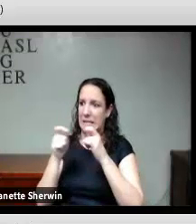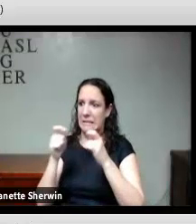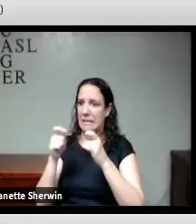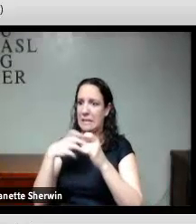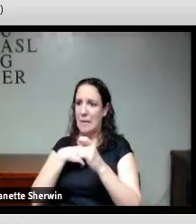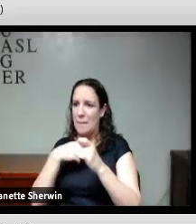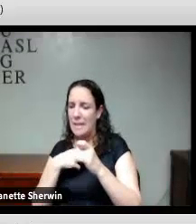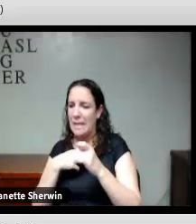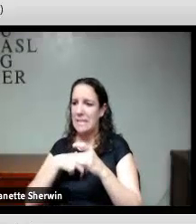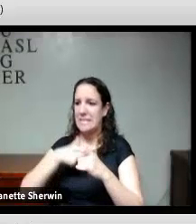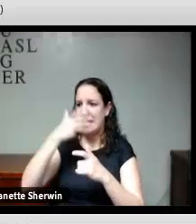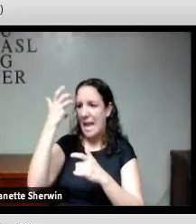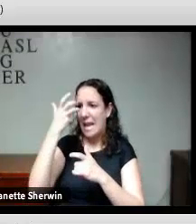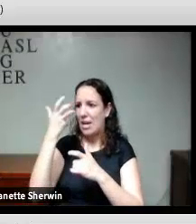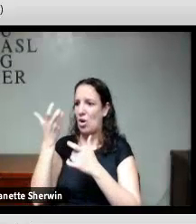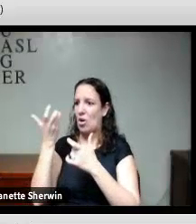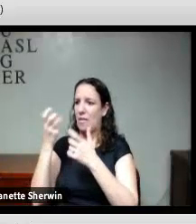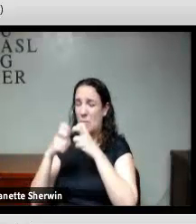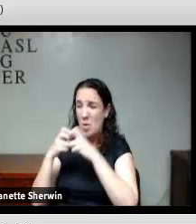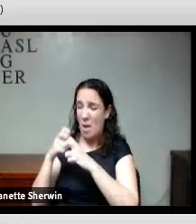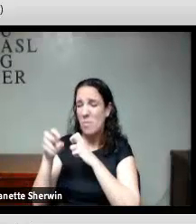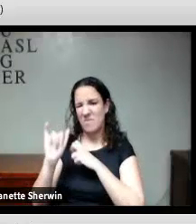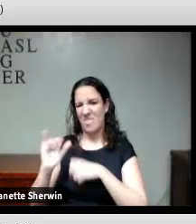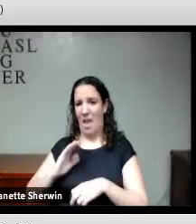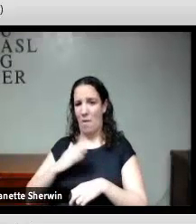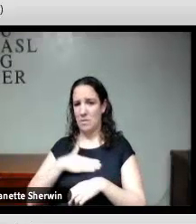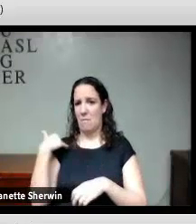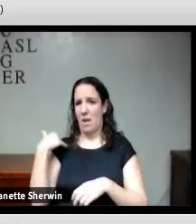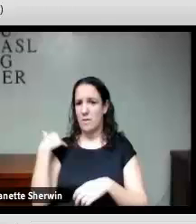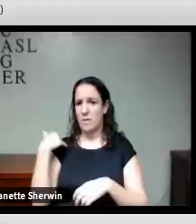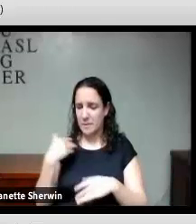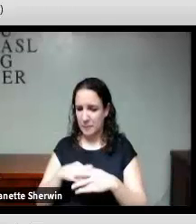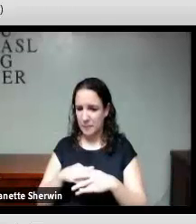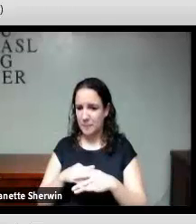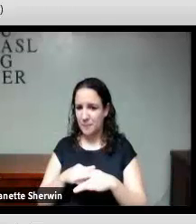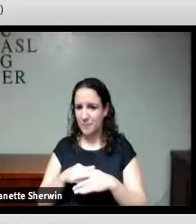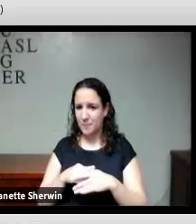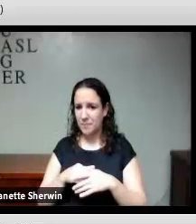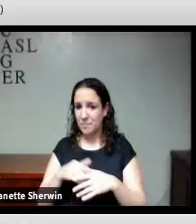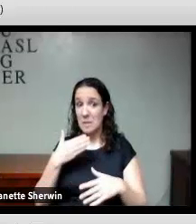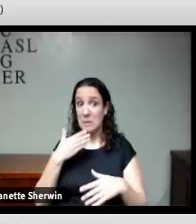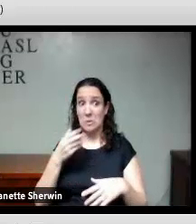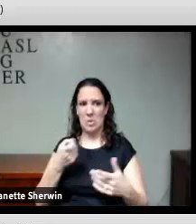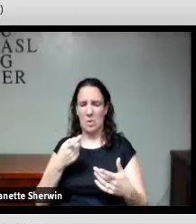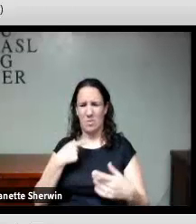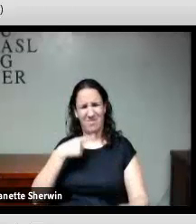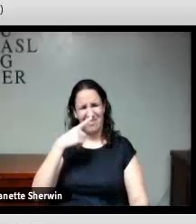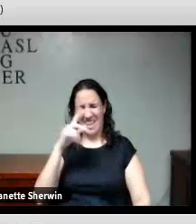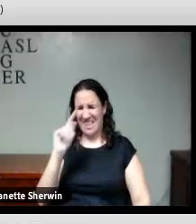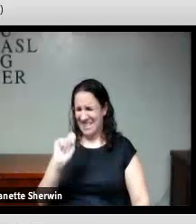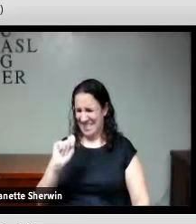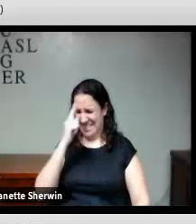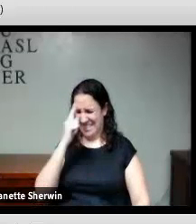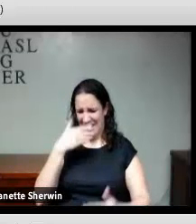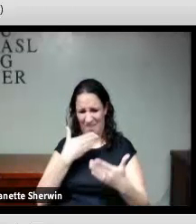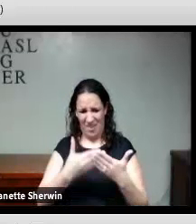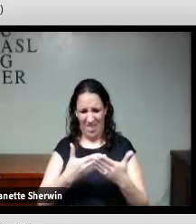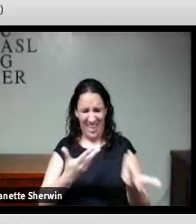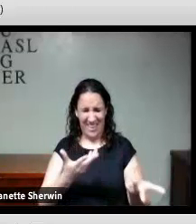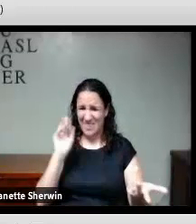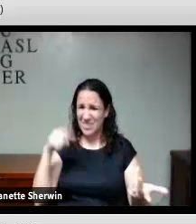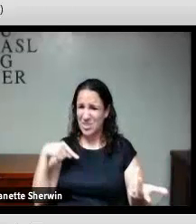So I just wanted to throw that out there so that if you thought I had gone crazy when I said T is for thank them, I have been there, and I do